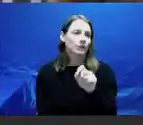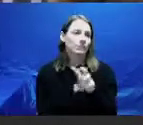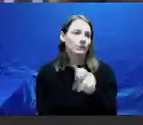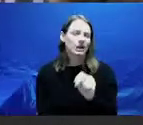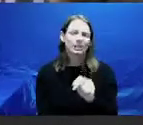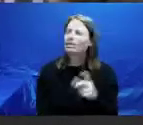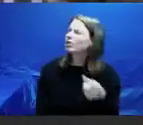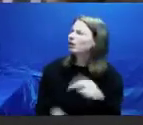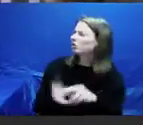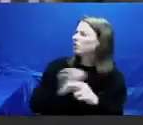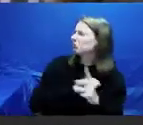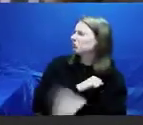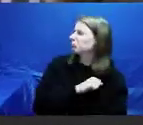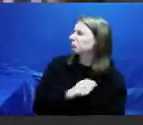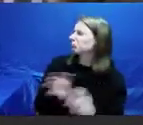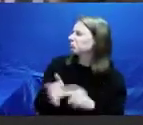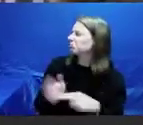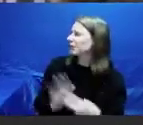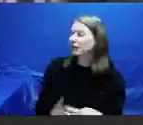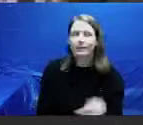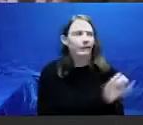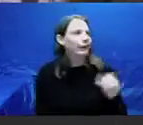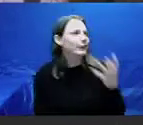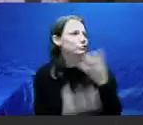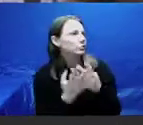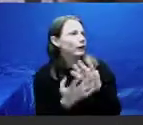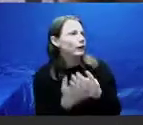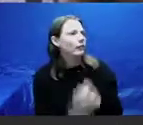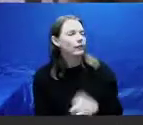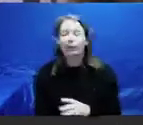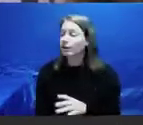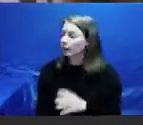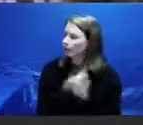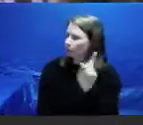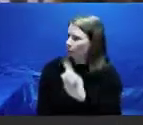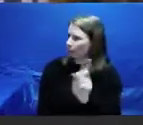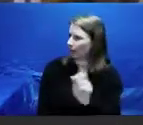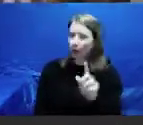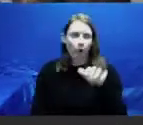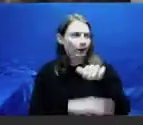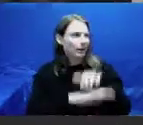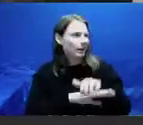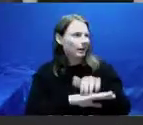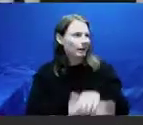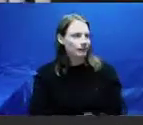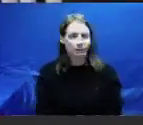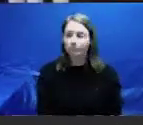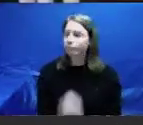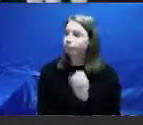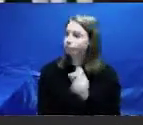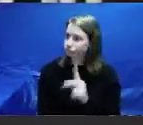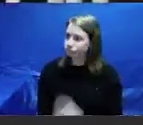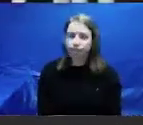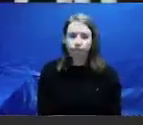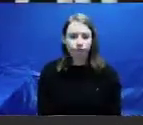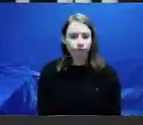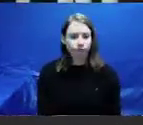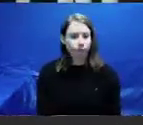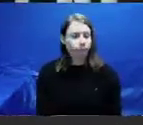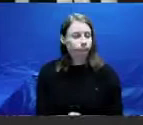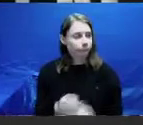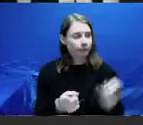jail sentence. okay, and where would they have had that jail sentence? England. Okay. Armand? Like Lucy said,